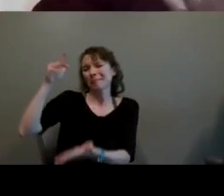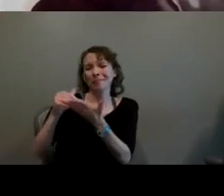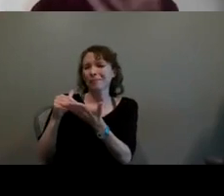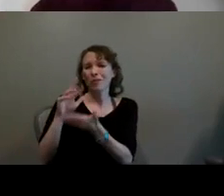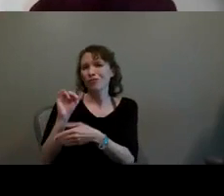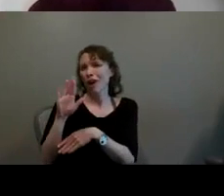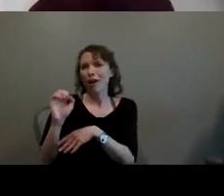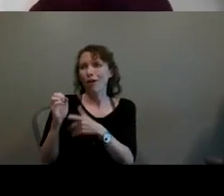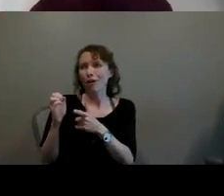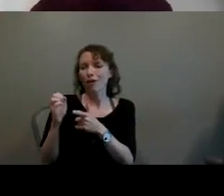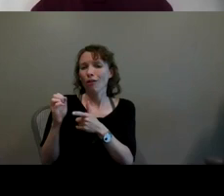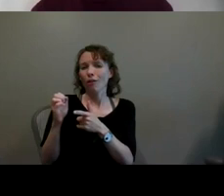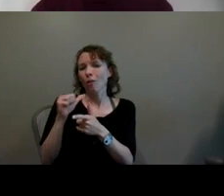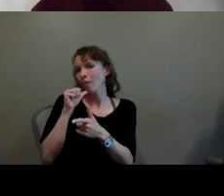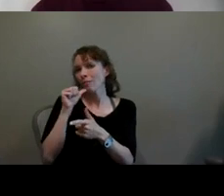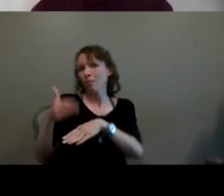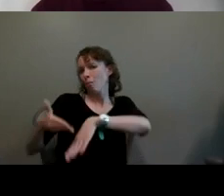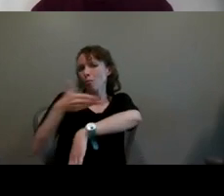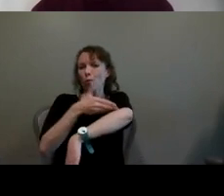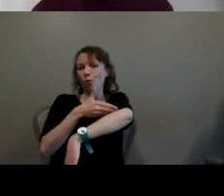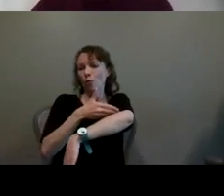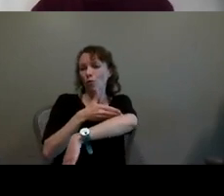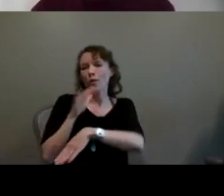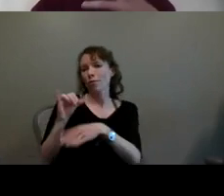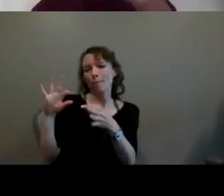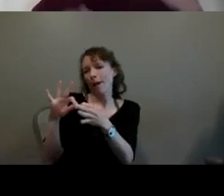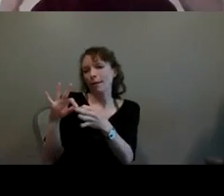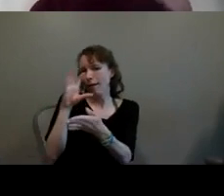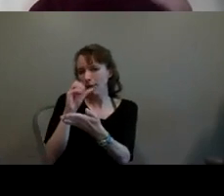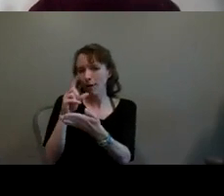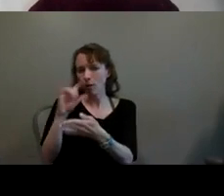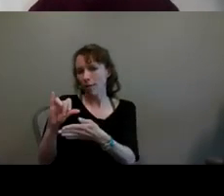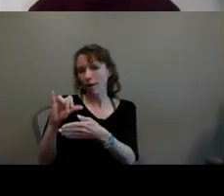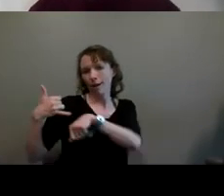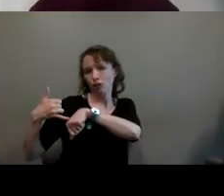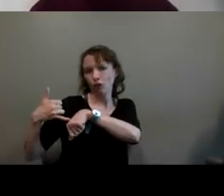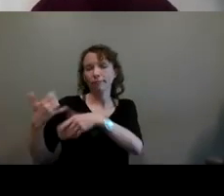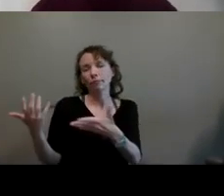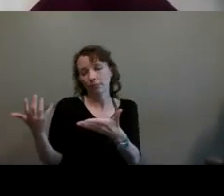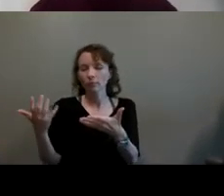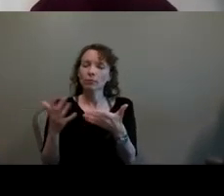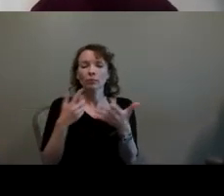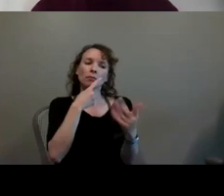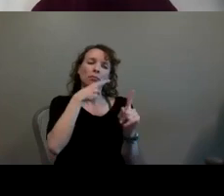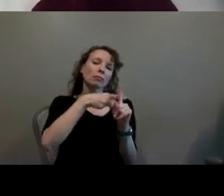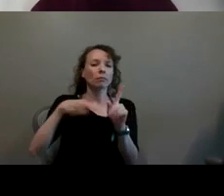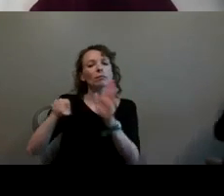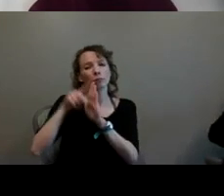say, binding affinity to a particular antigen. So these are the pros and cons of this approach.